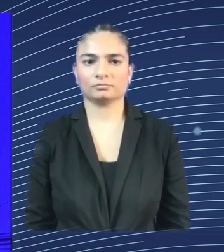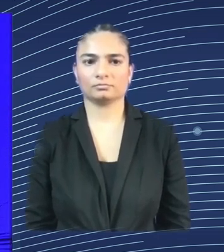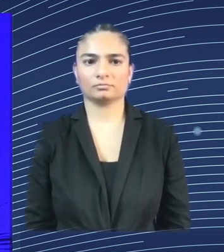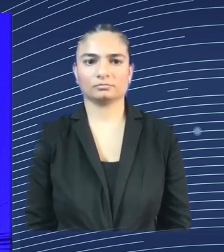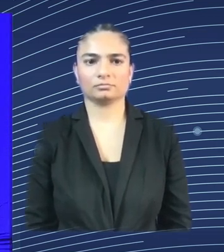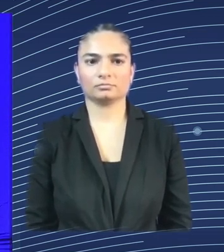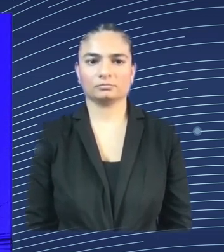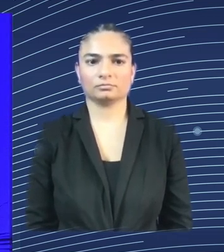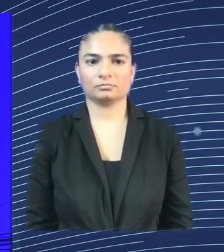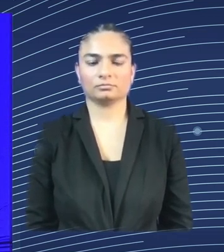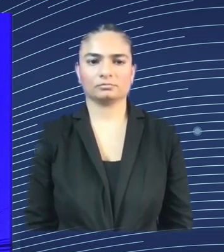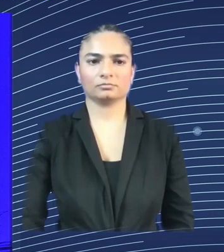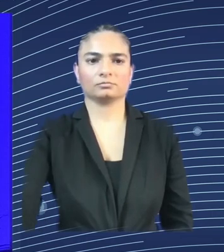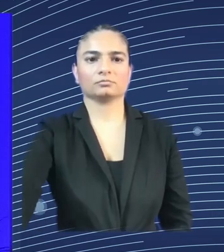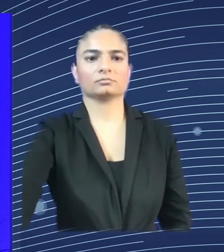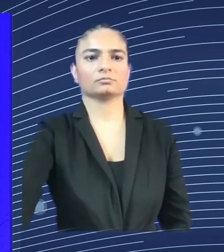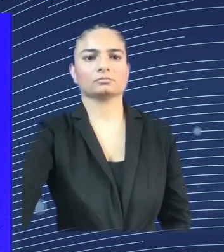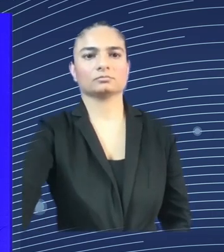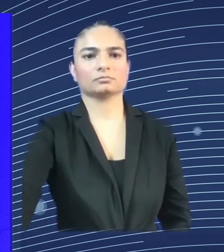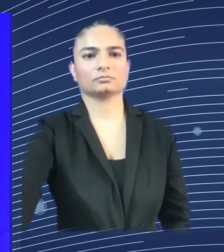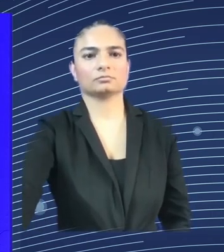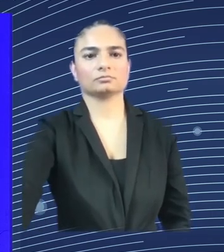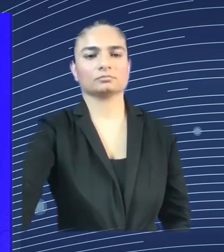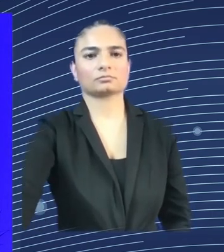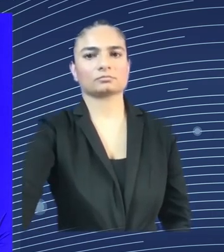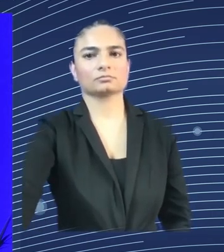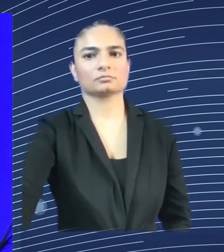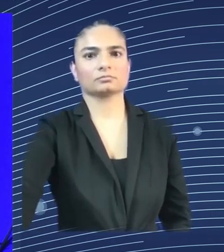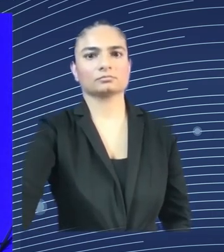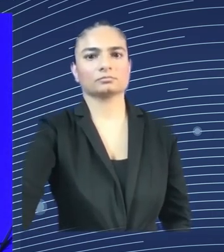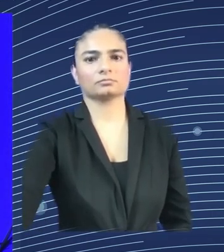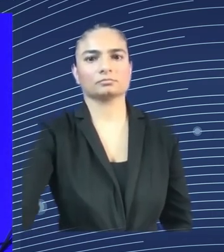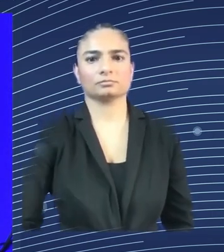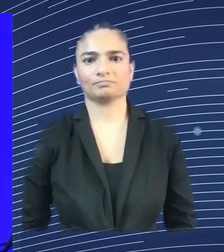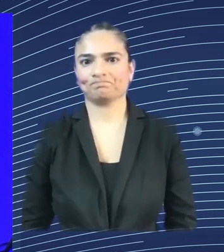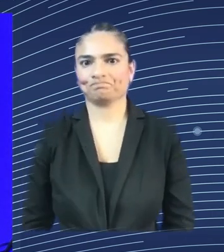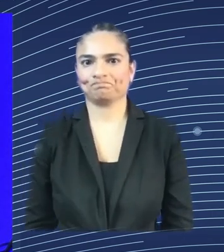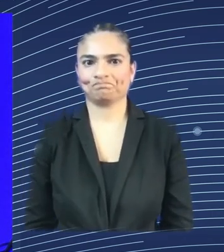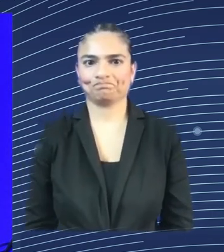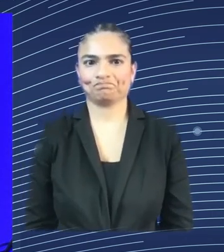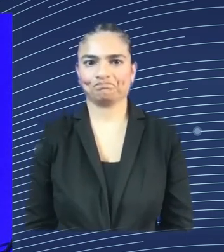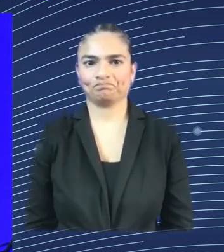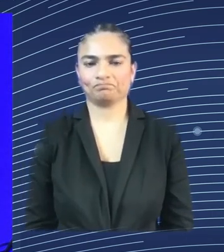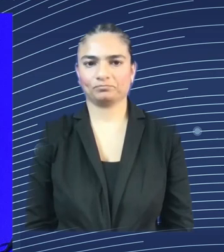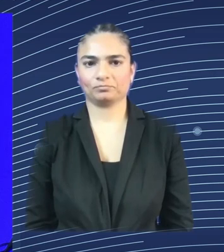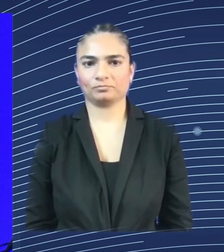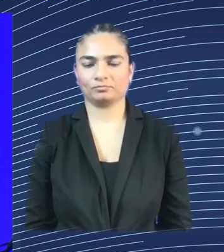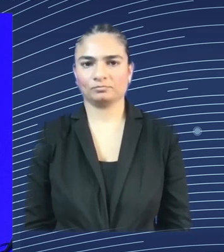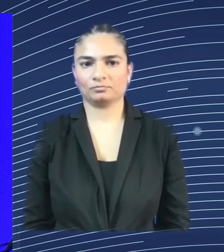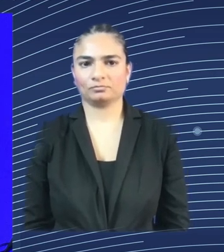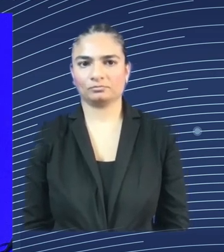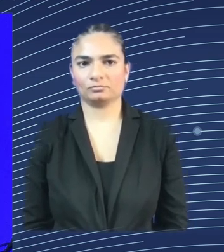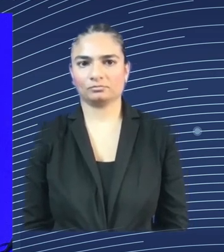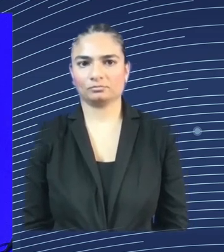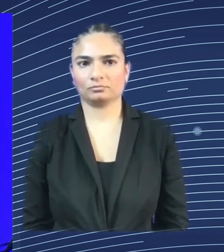Mobile Citizens and Relevant Institutions? The focus of the session is as follows. We will look at concrete cases that